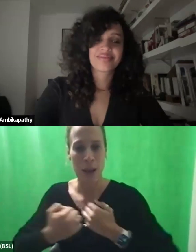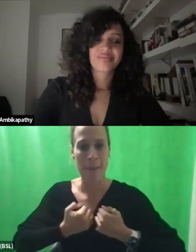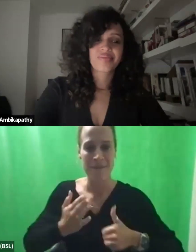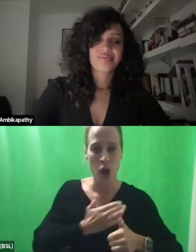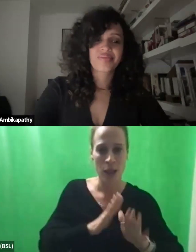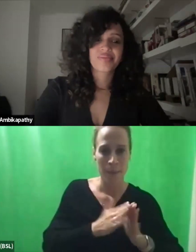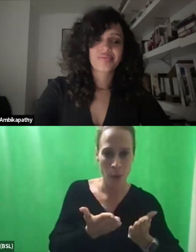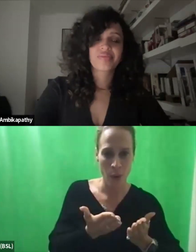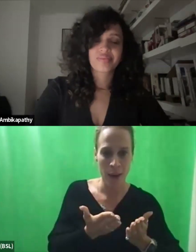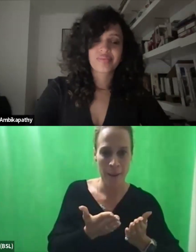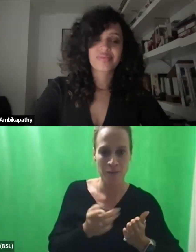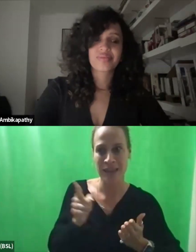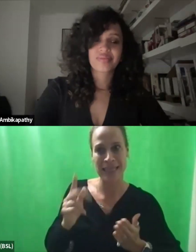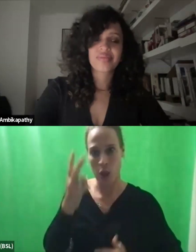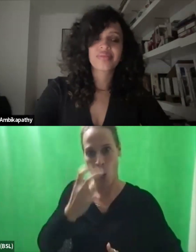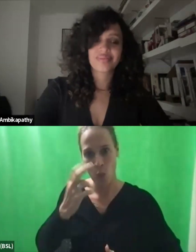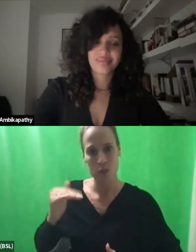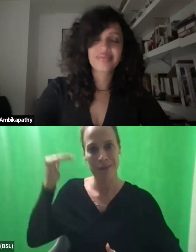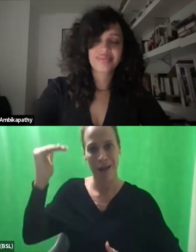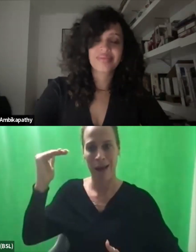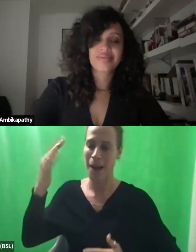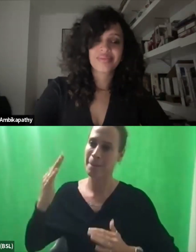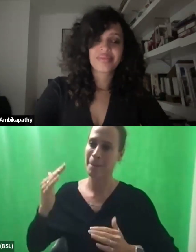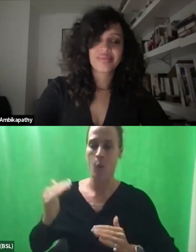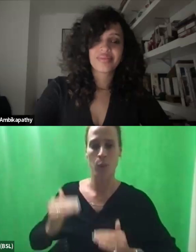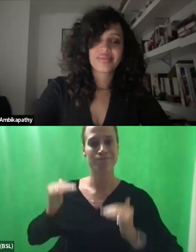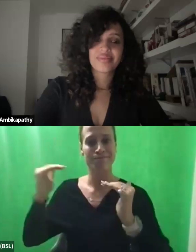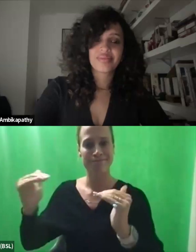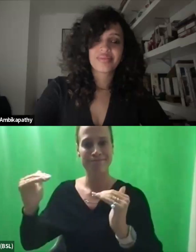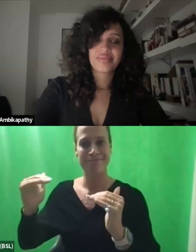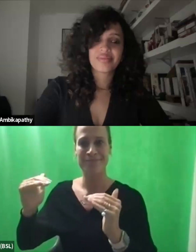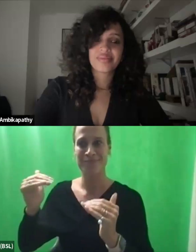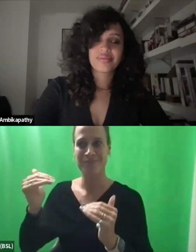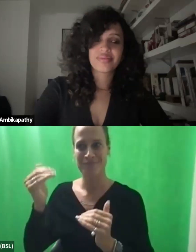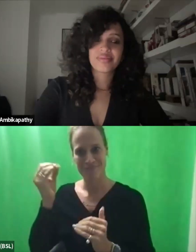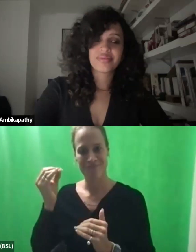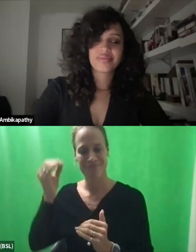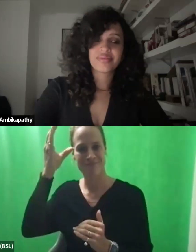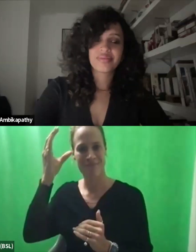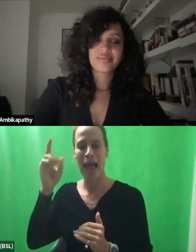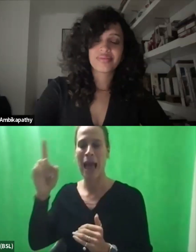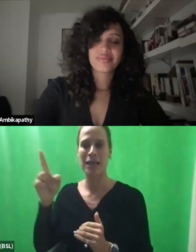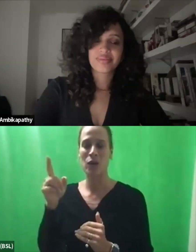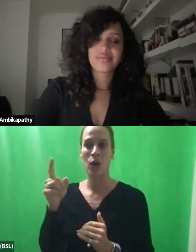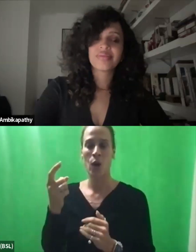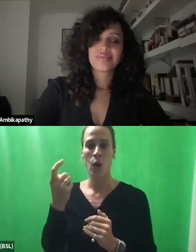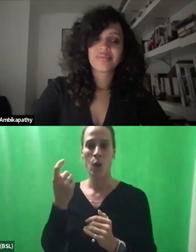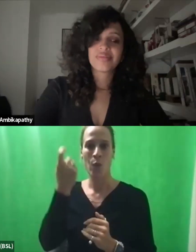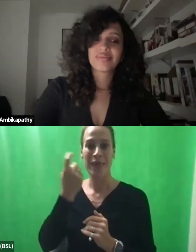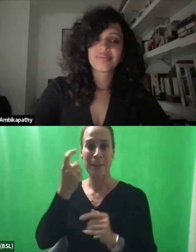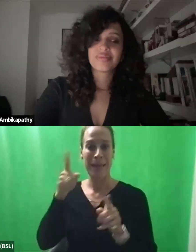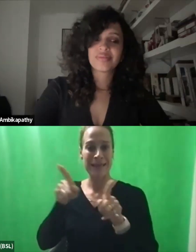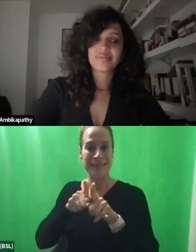He's older and more established a figure. And we've been thinking about the same things at the same time.